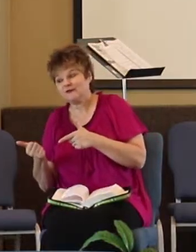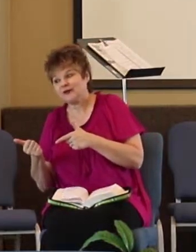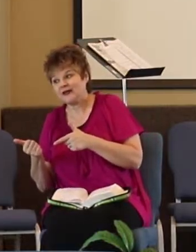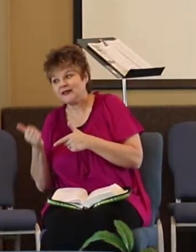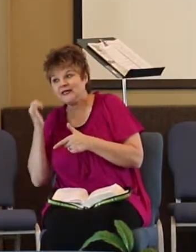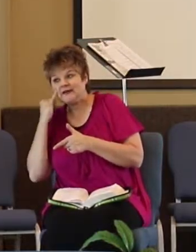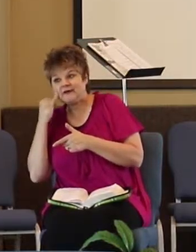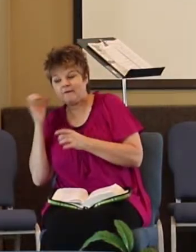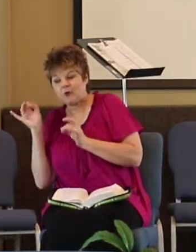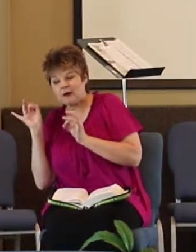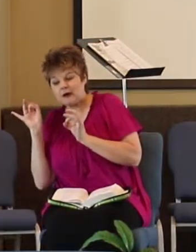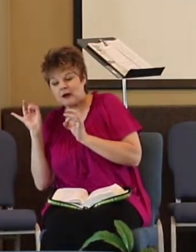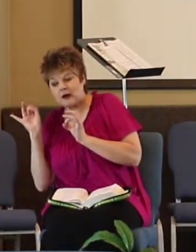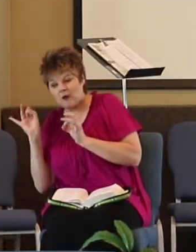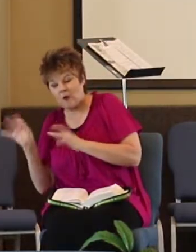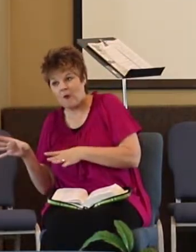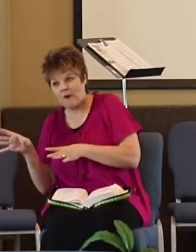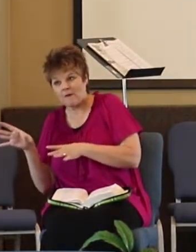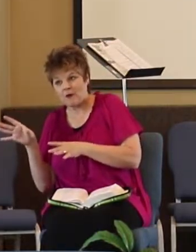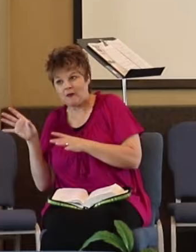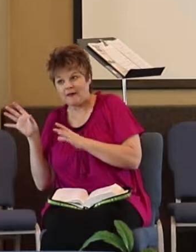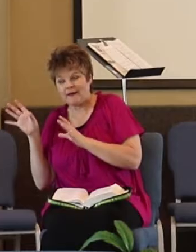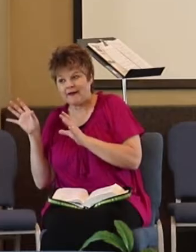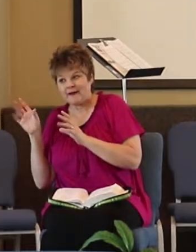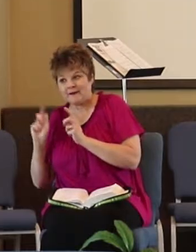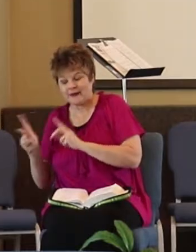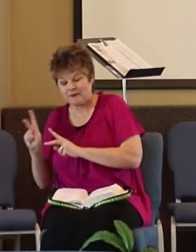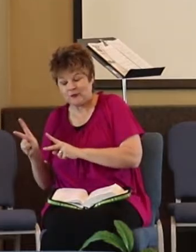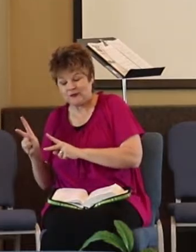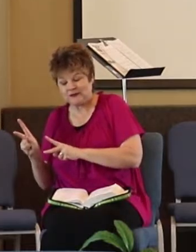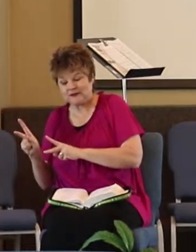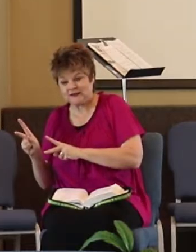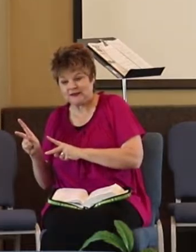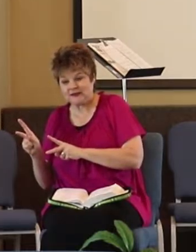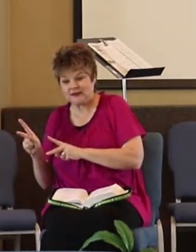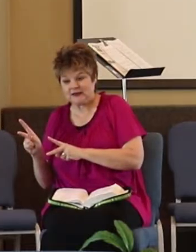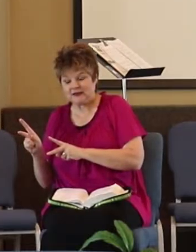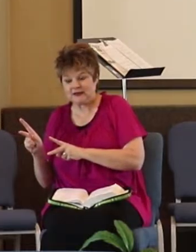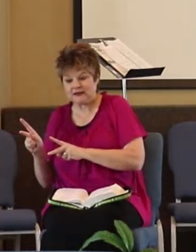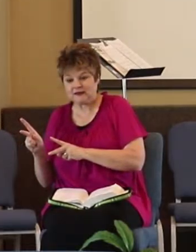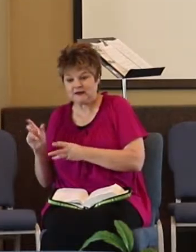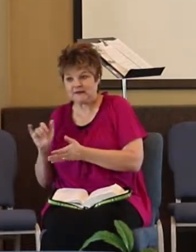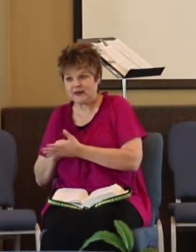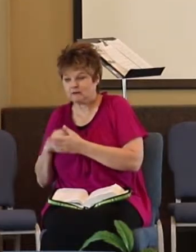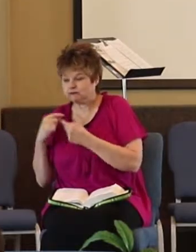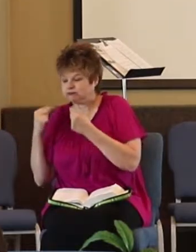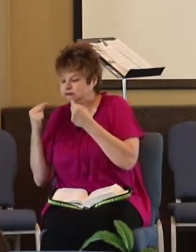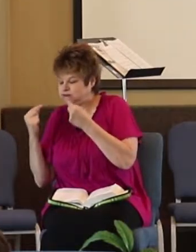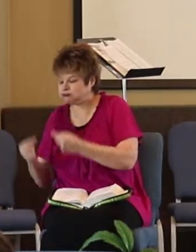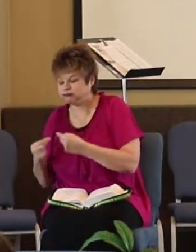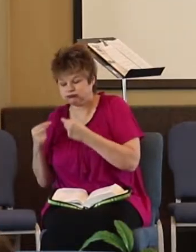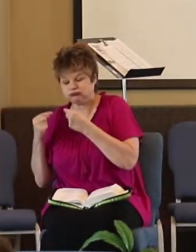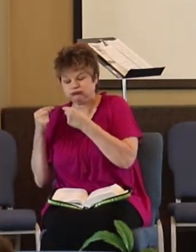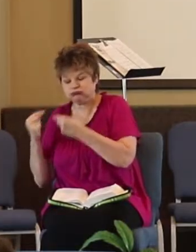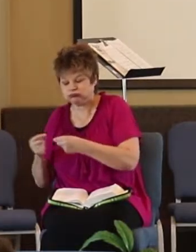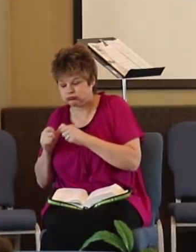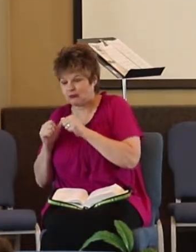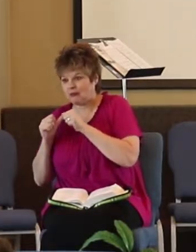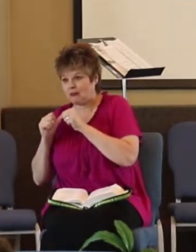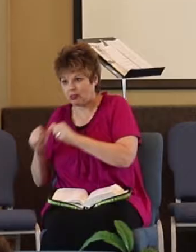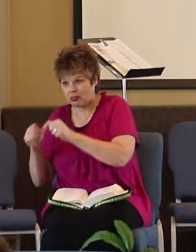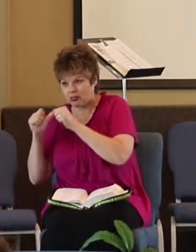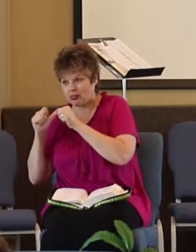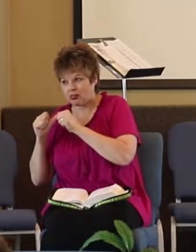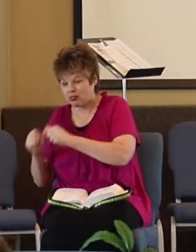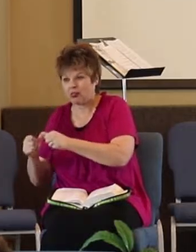if we're horrible, terrible people that struggle constantly, and God